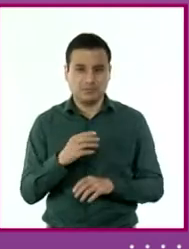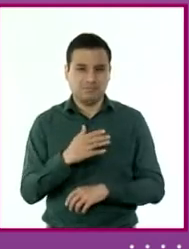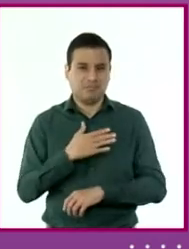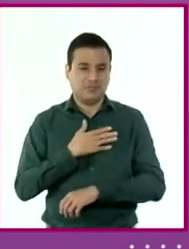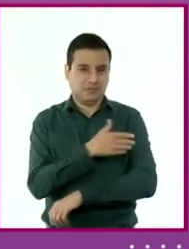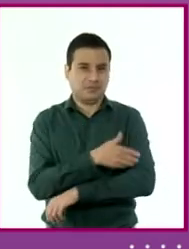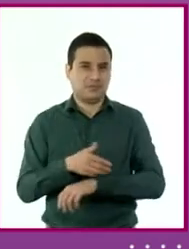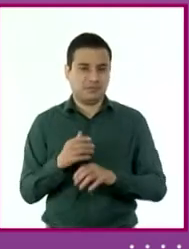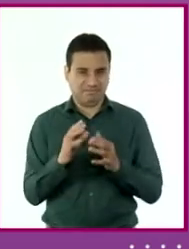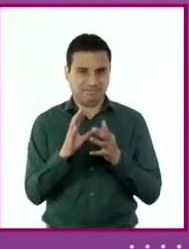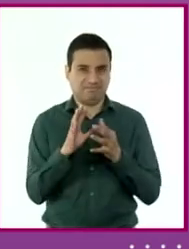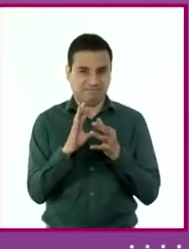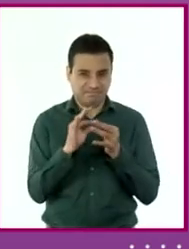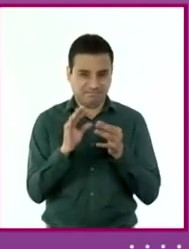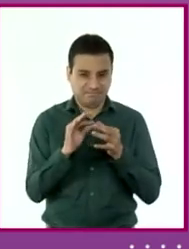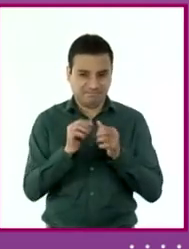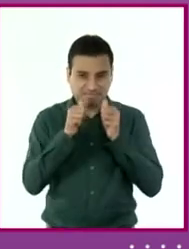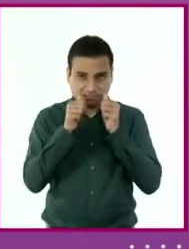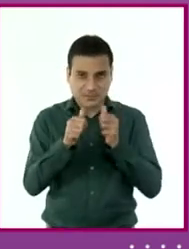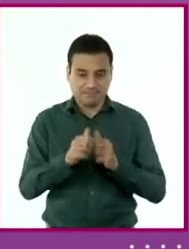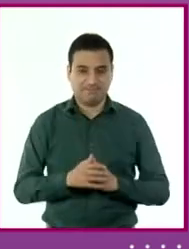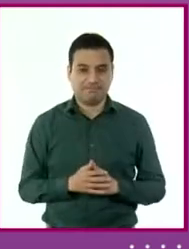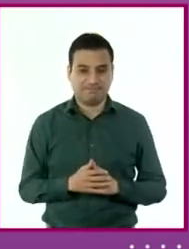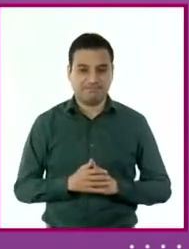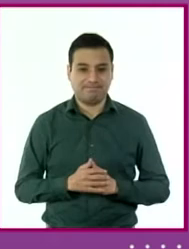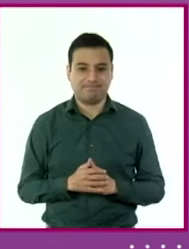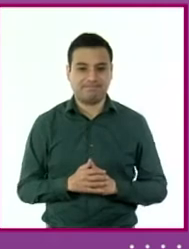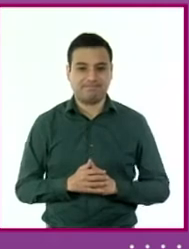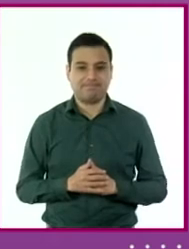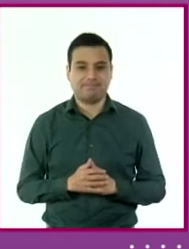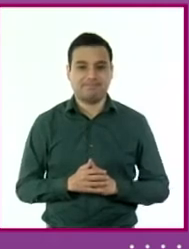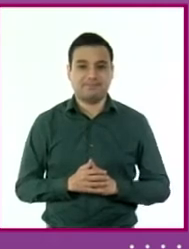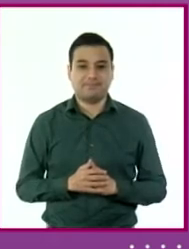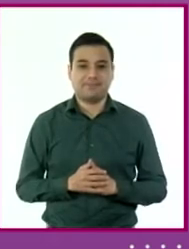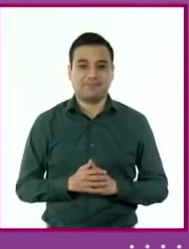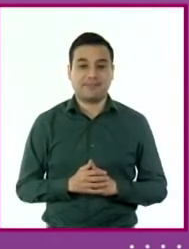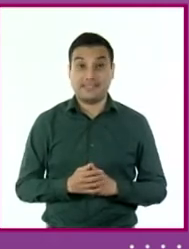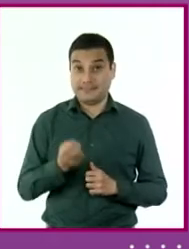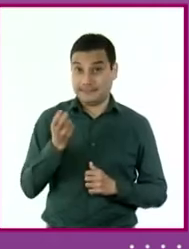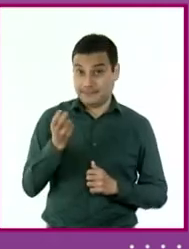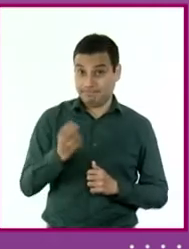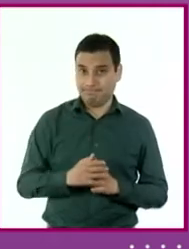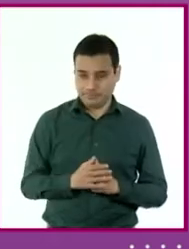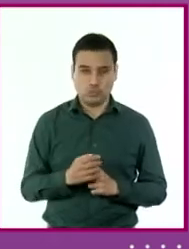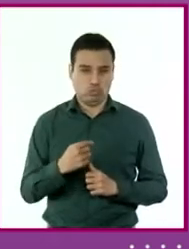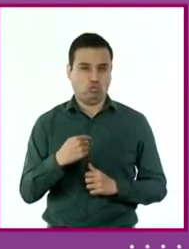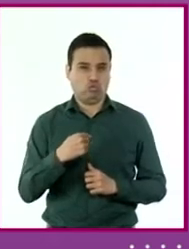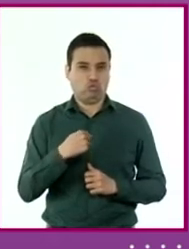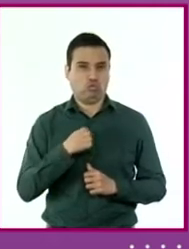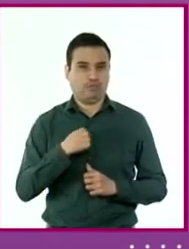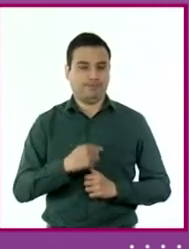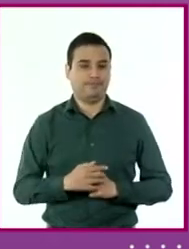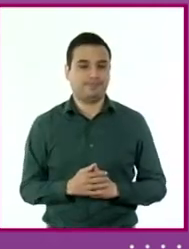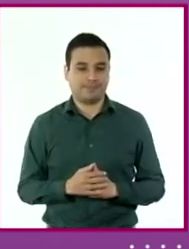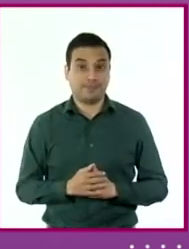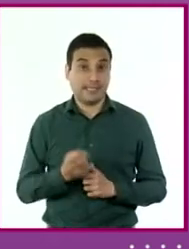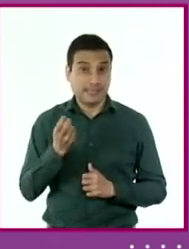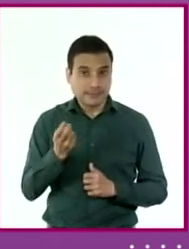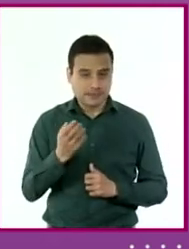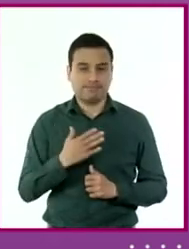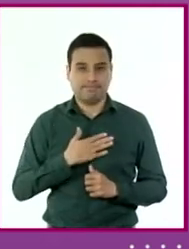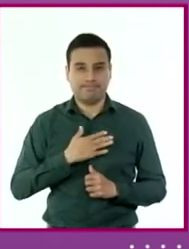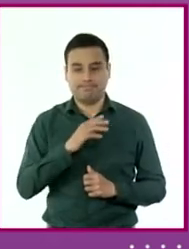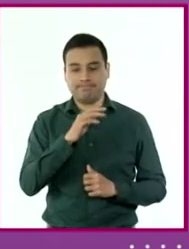Pay attention to me, mm-hmm. Ismael, please. This is me, Dakota, and this is my